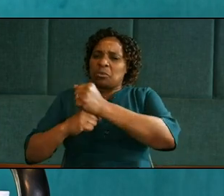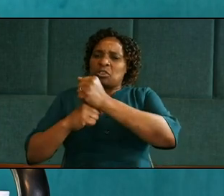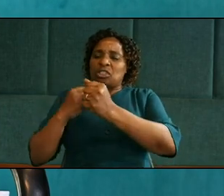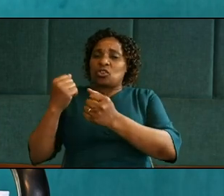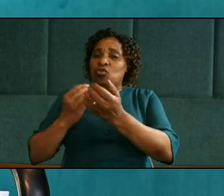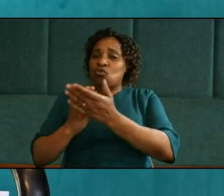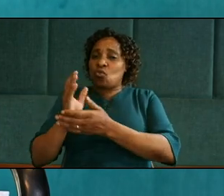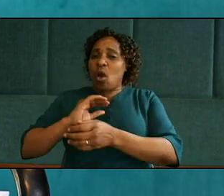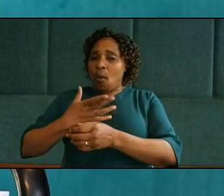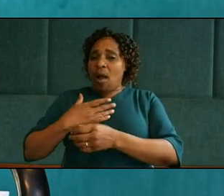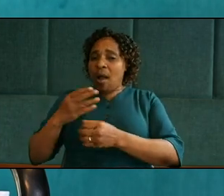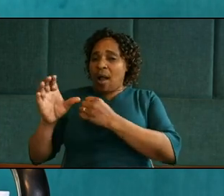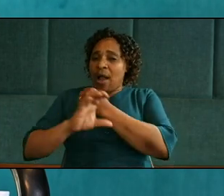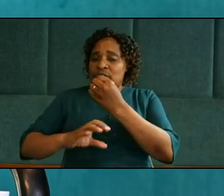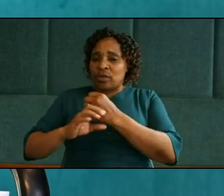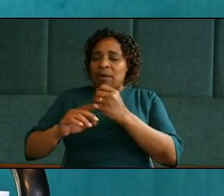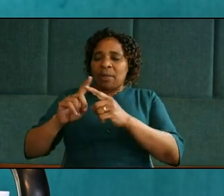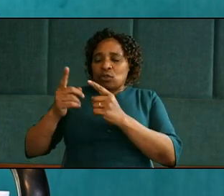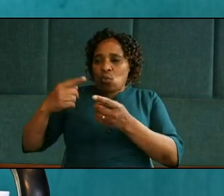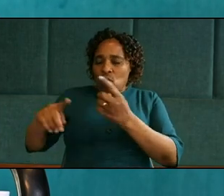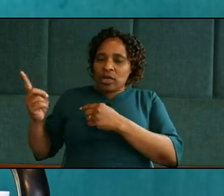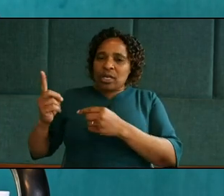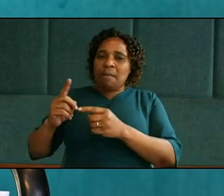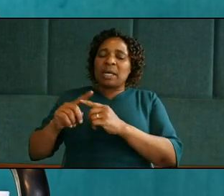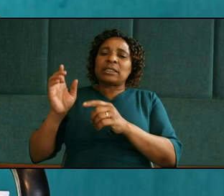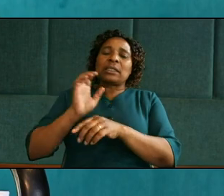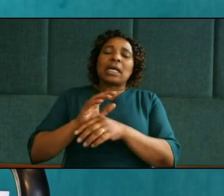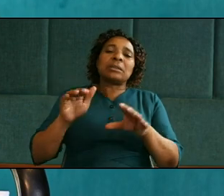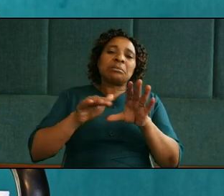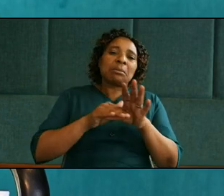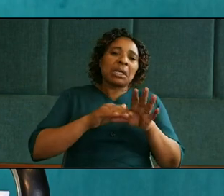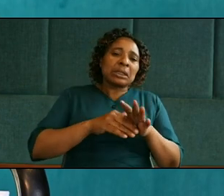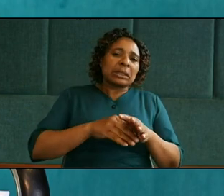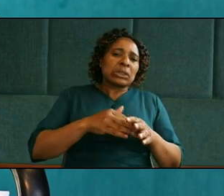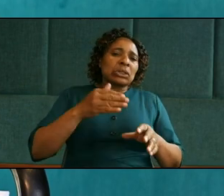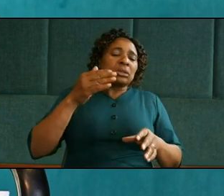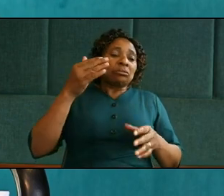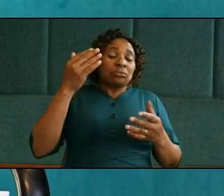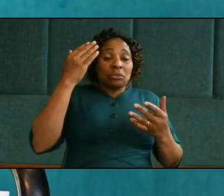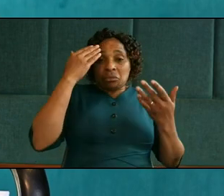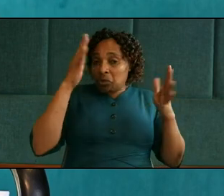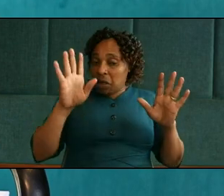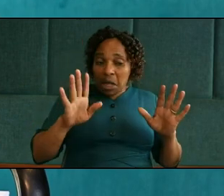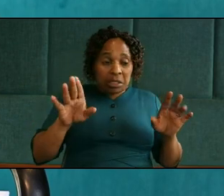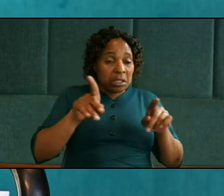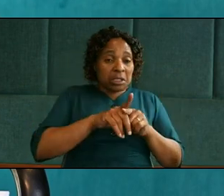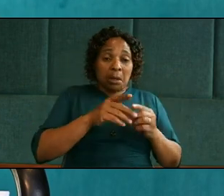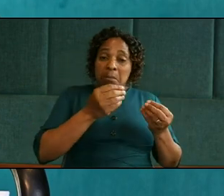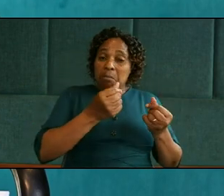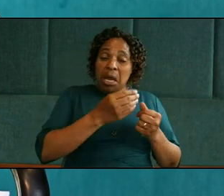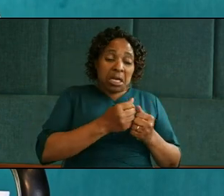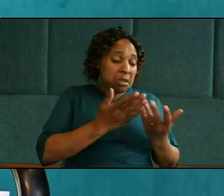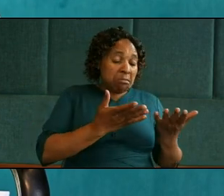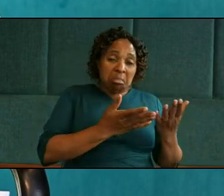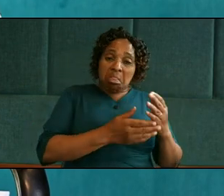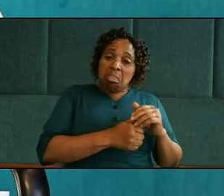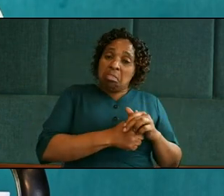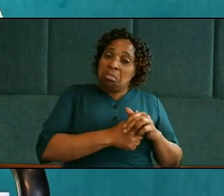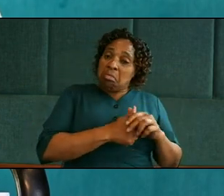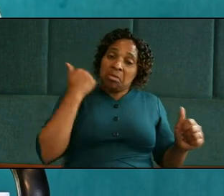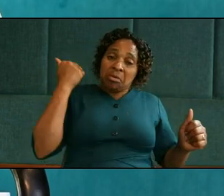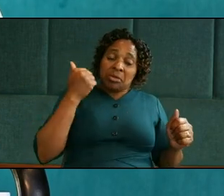of it all, he may have won, but the church members never knew that the same money they are using to object is done by the